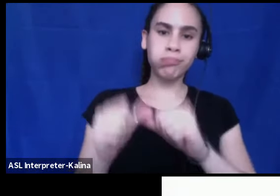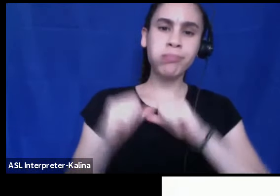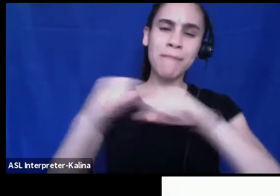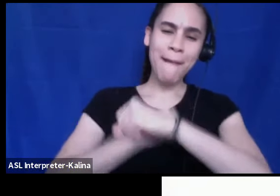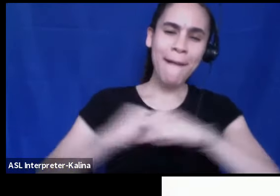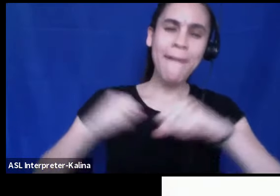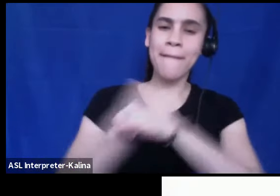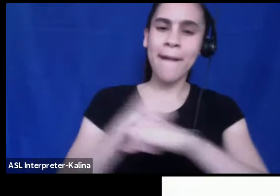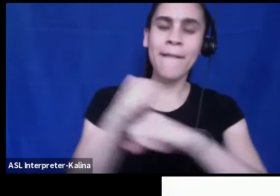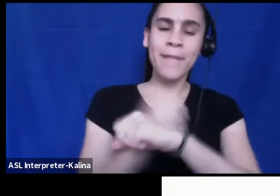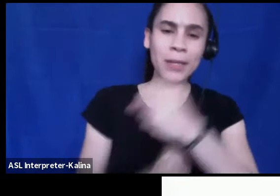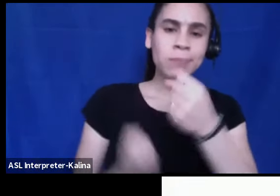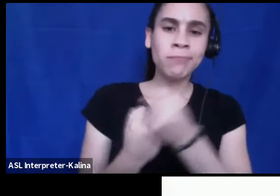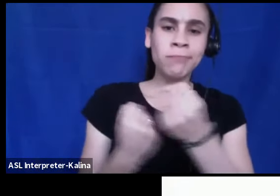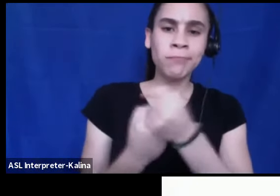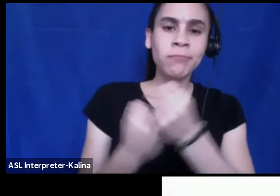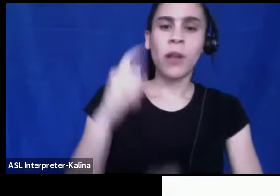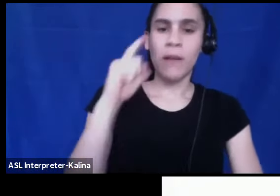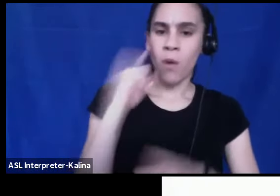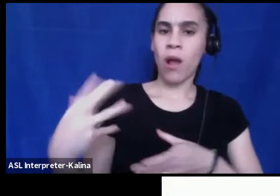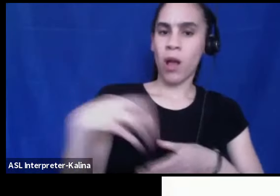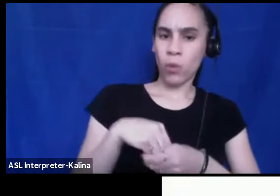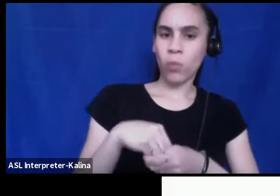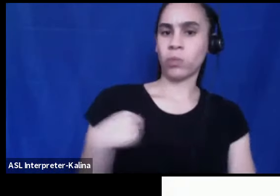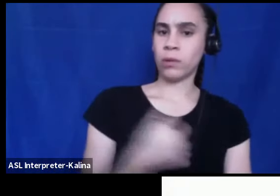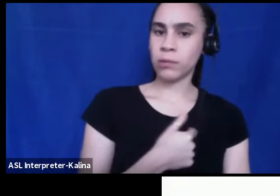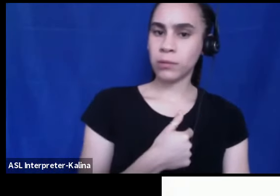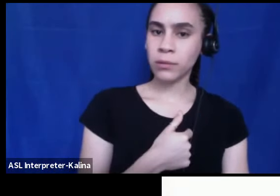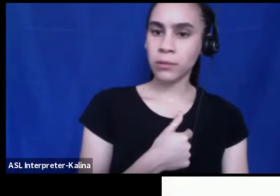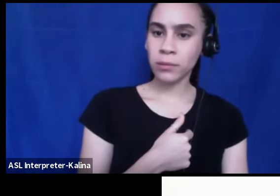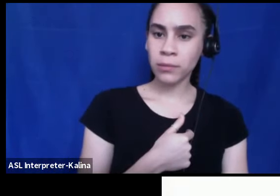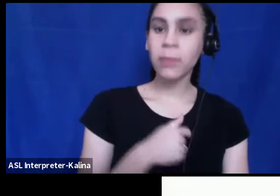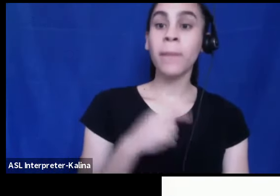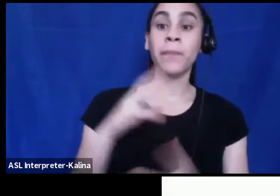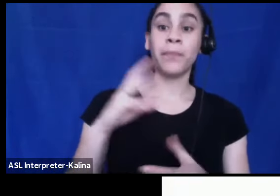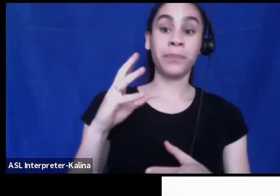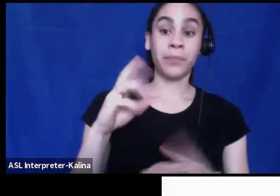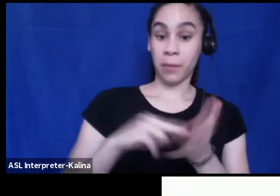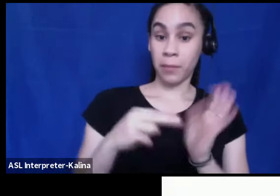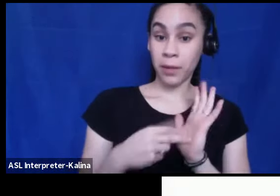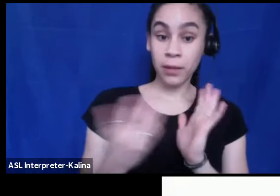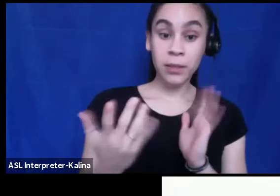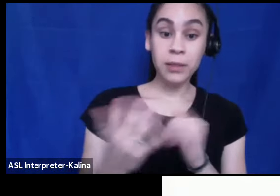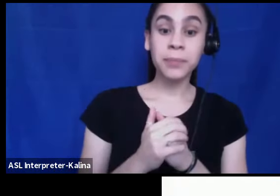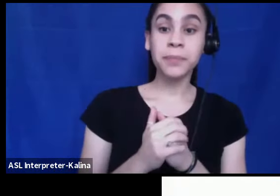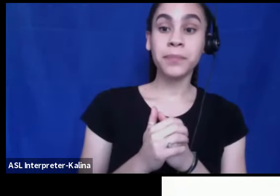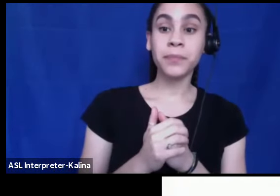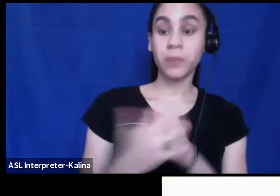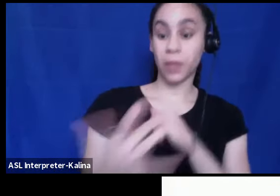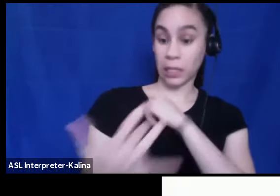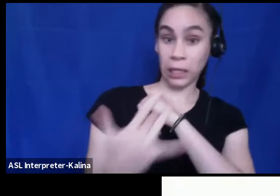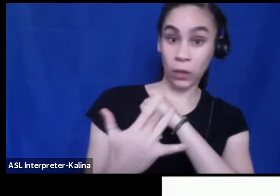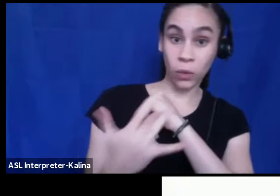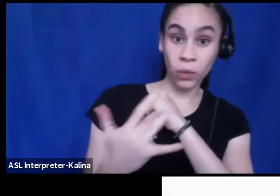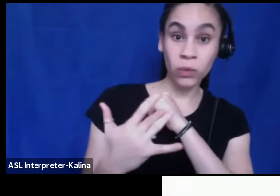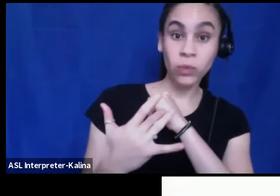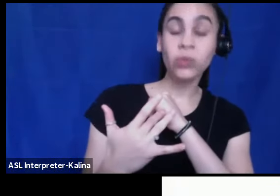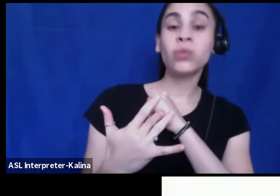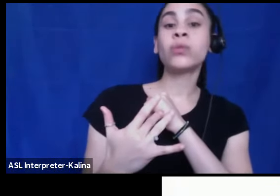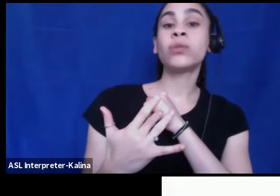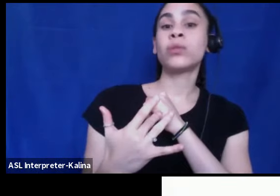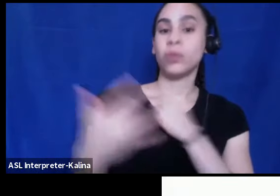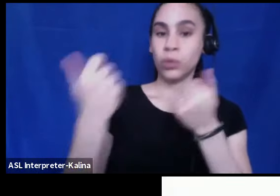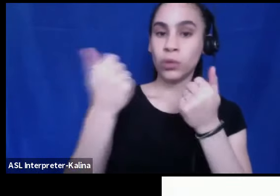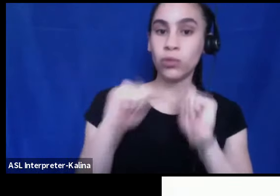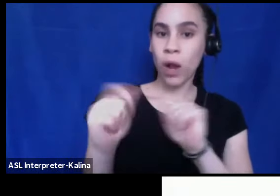world more inclusive and include us. And that includes especially in technology, bringing voices of